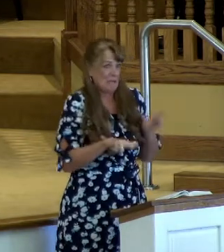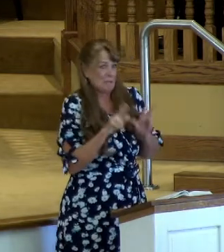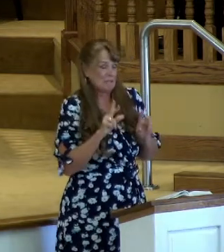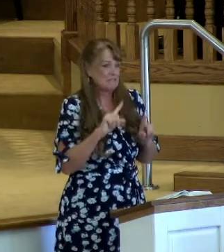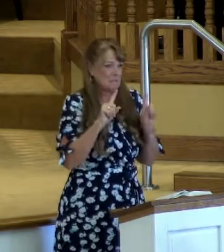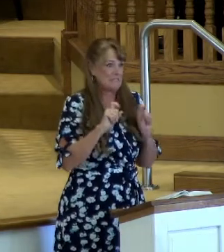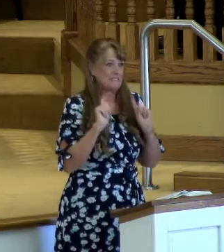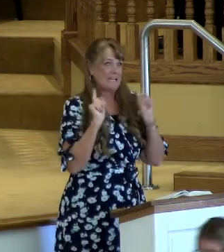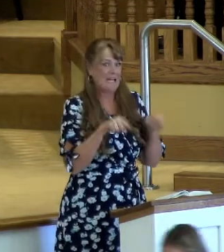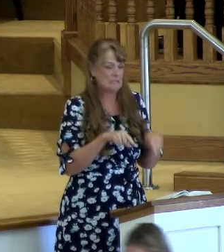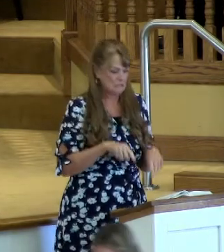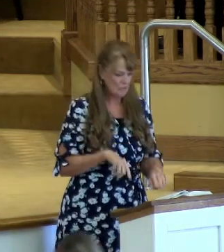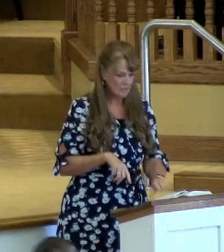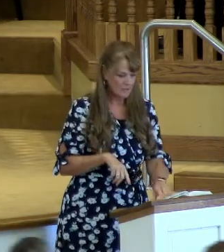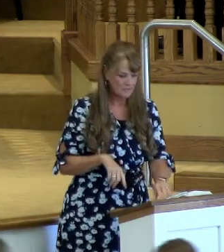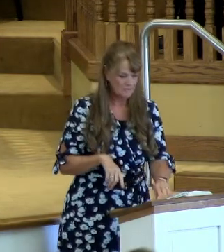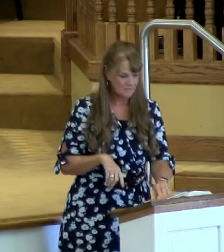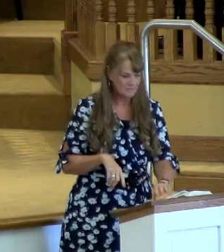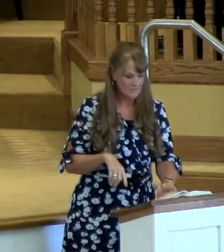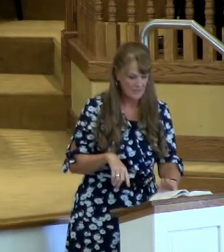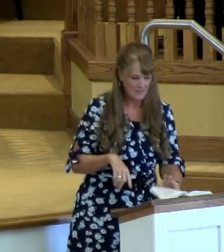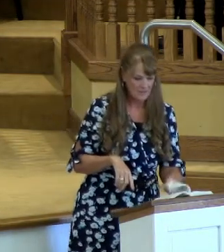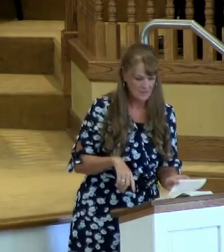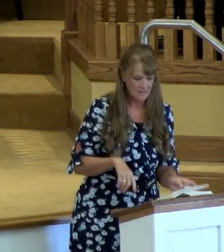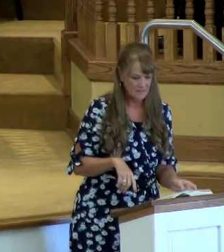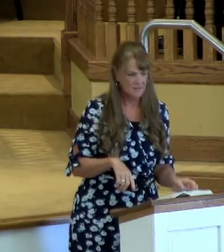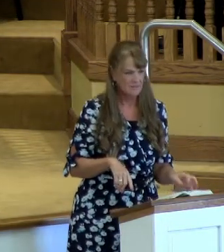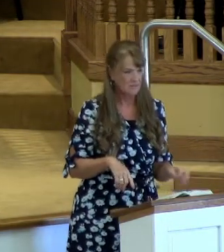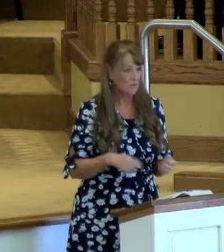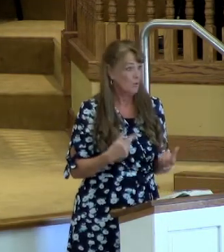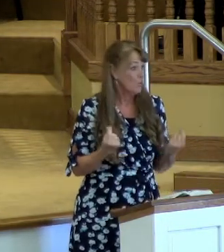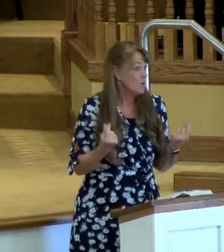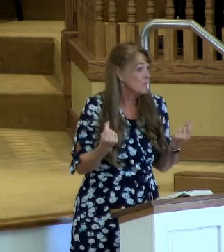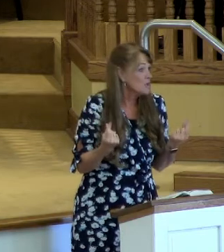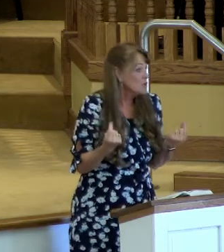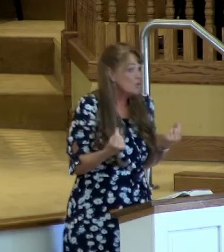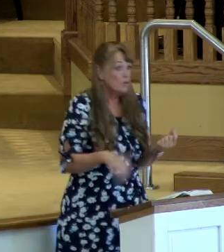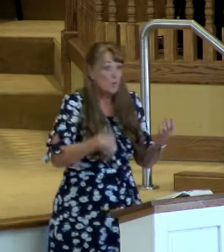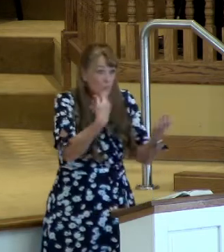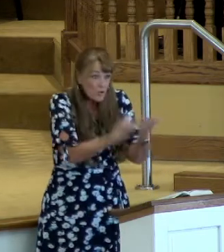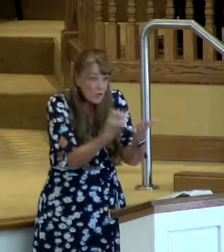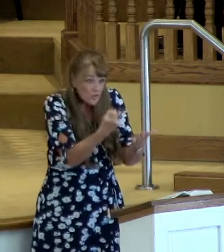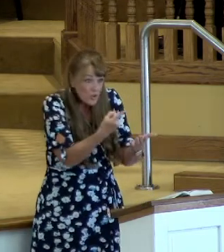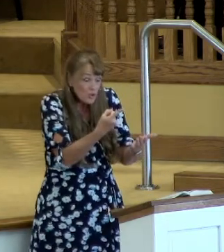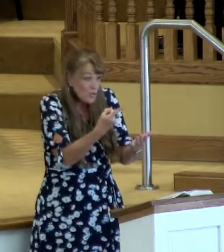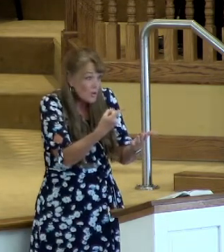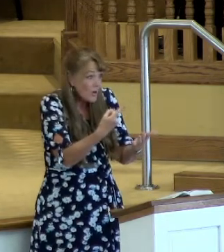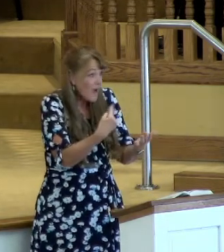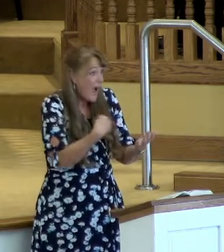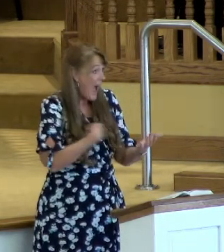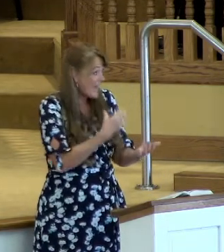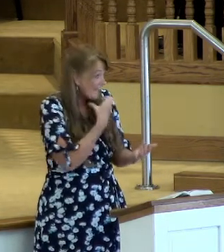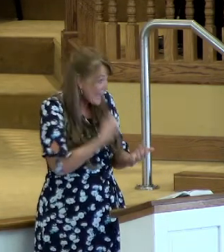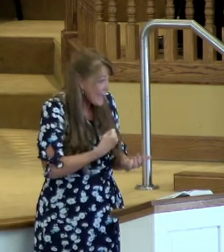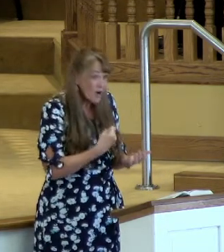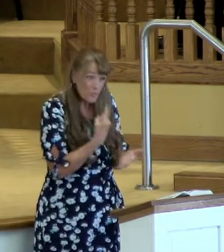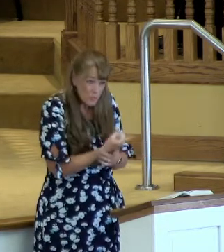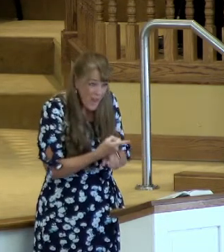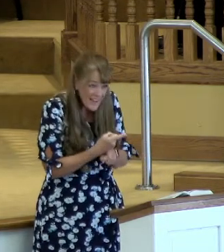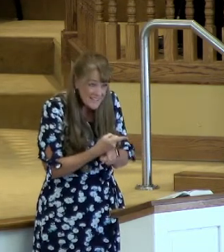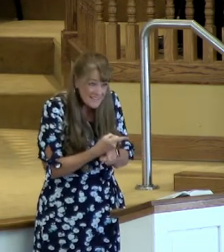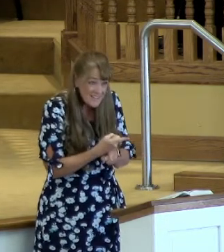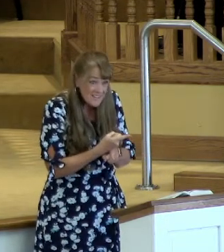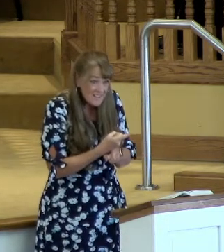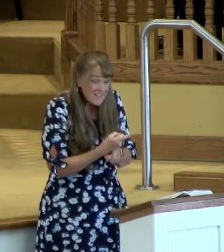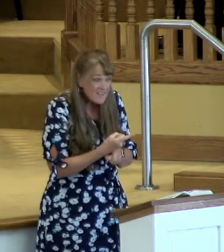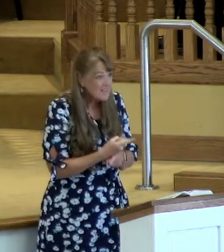mean, just what do I have to do to prove to you that I care, right? What more does